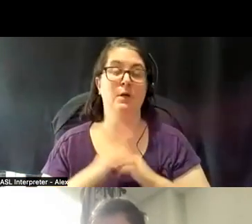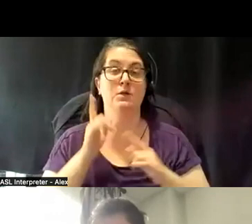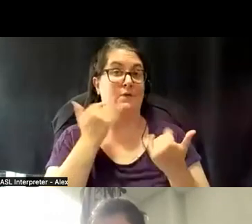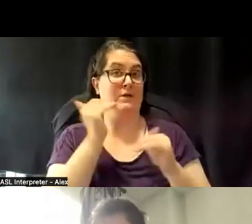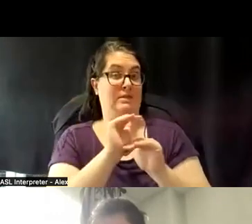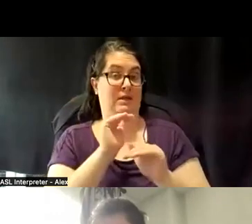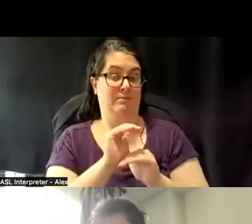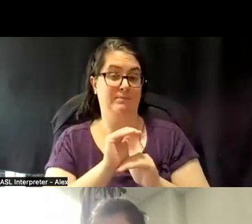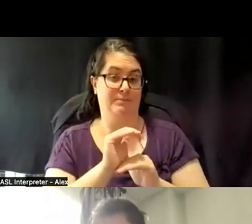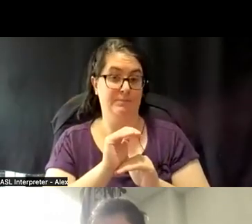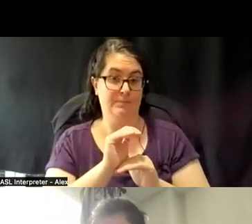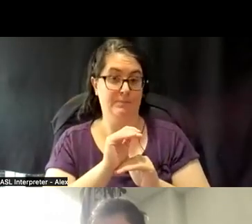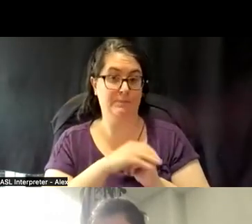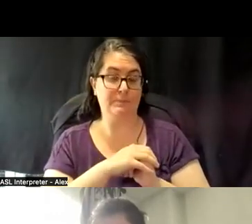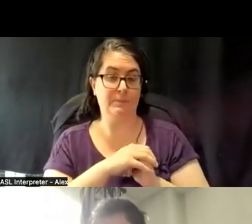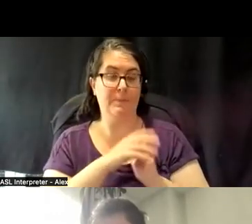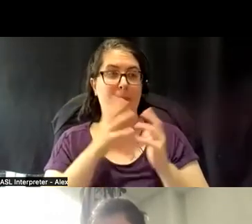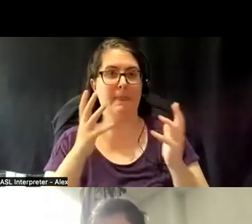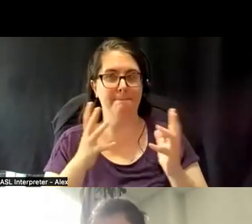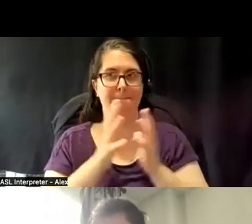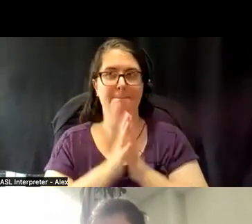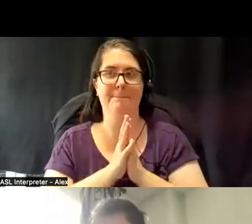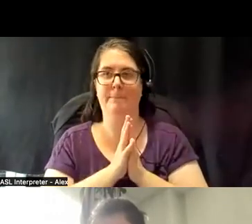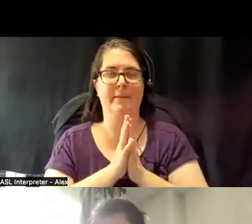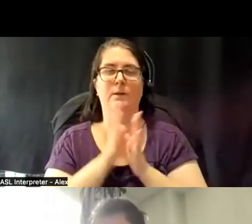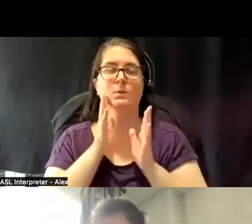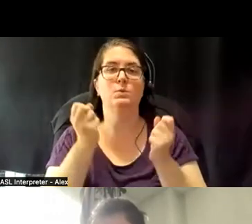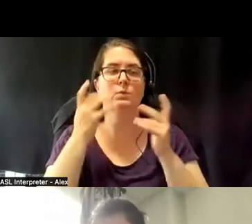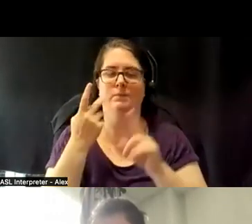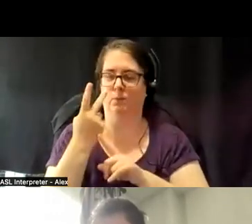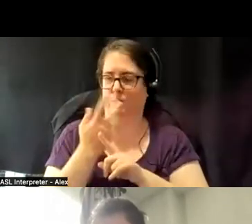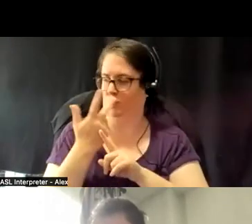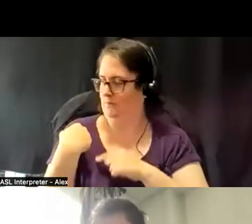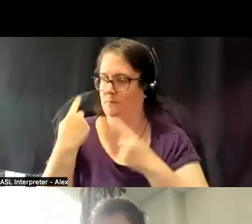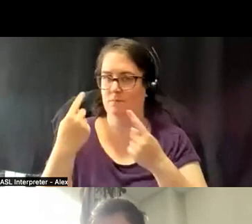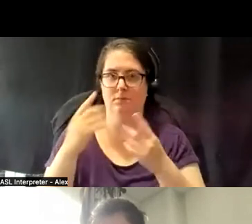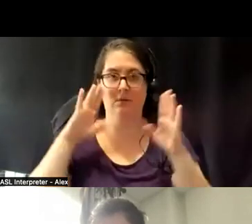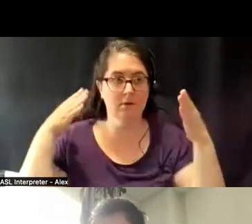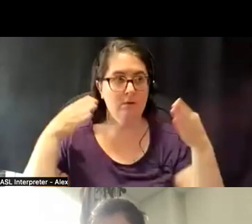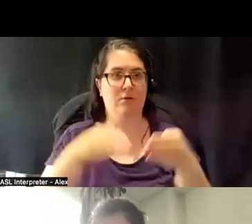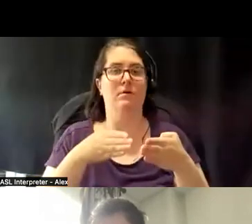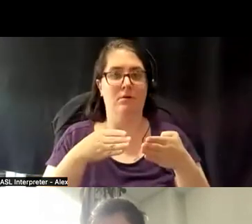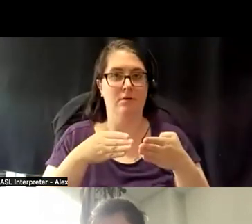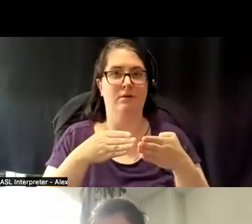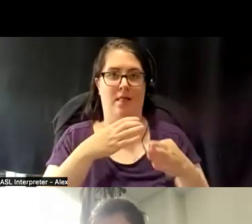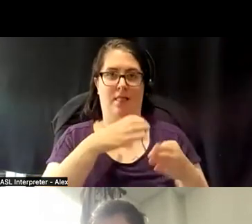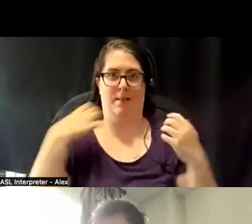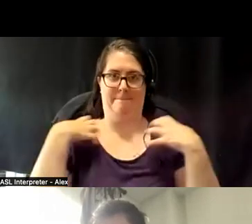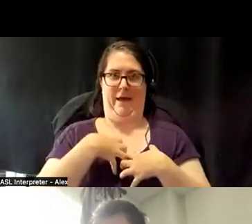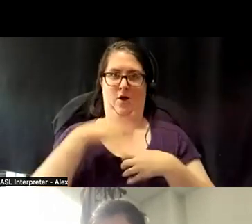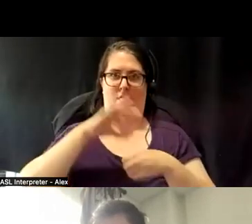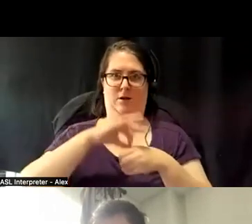today, you know, so much of these last few months in our city has been framed around the imminent mayoral